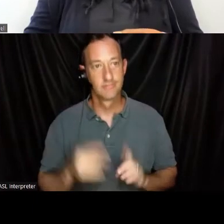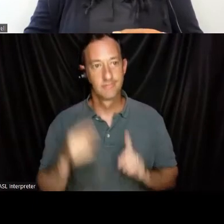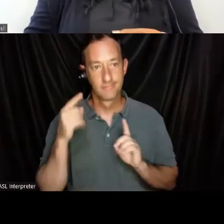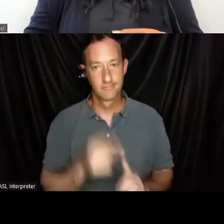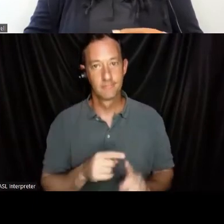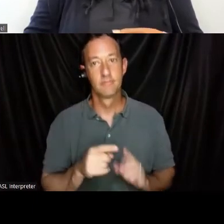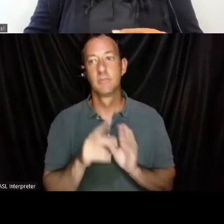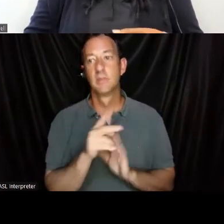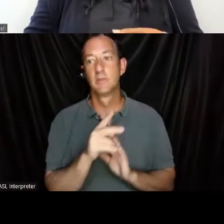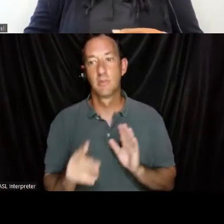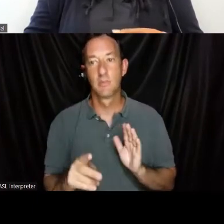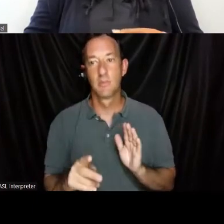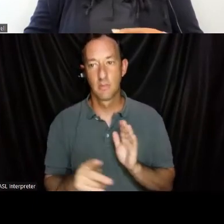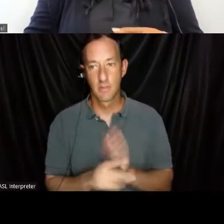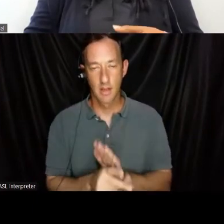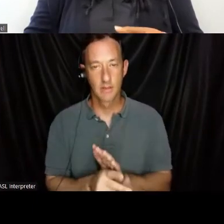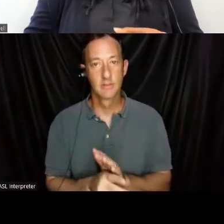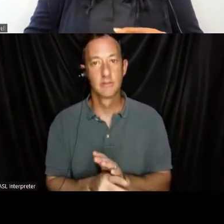policy,